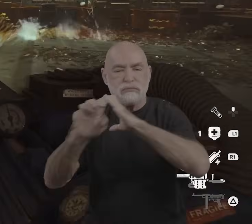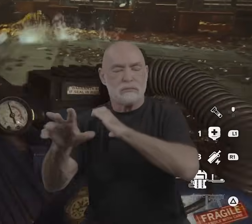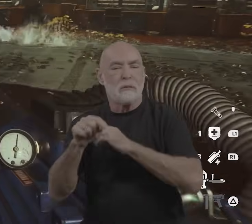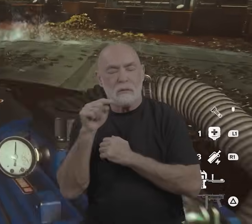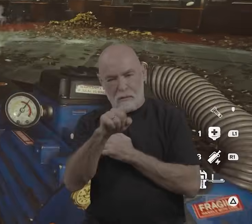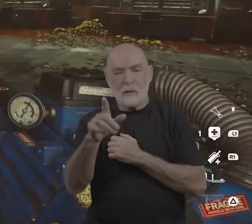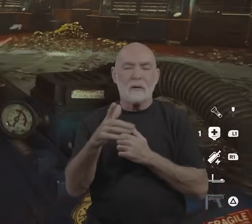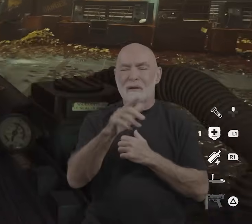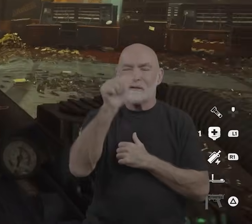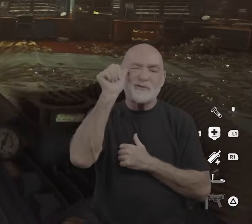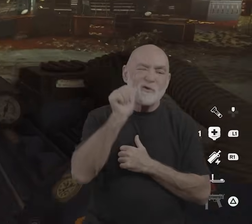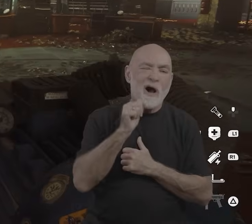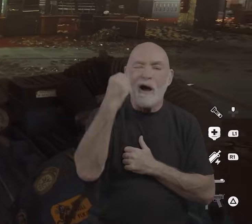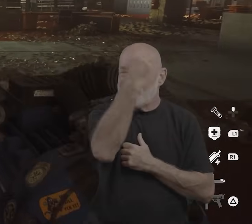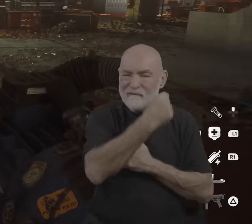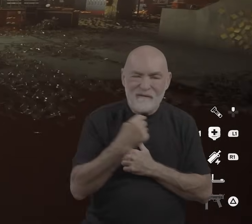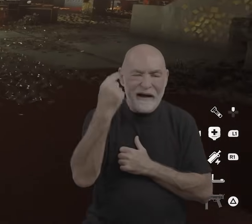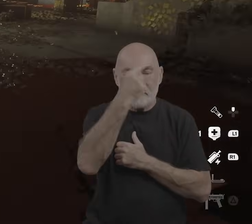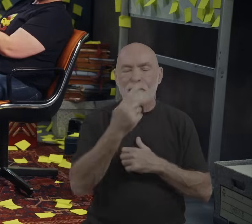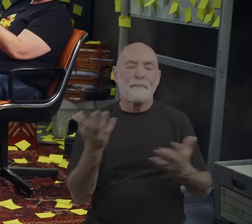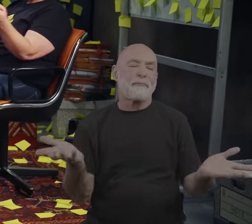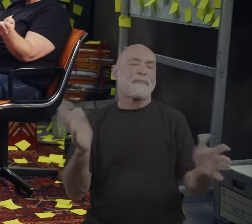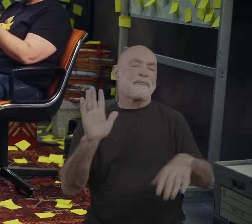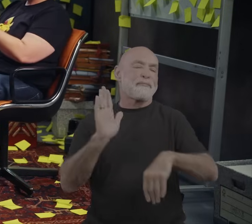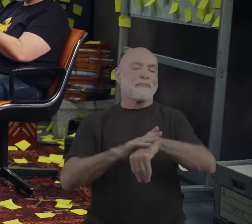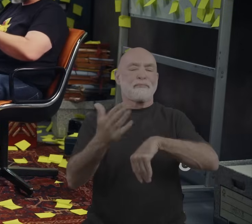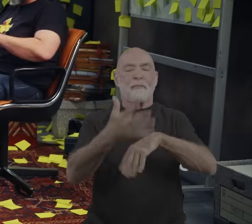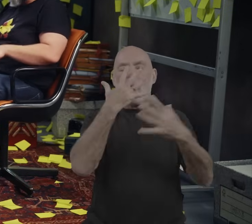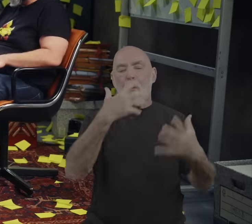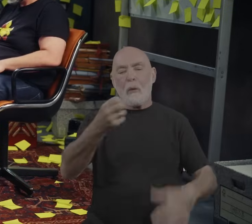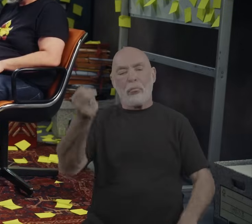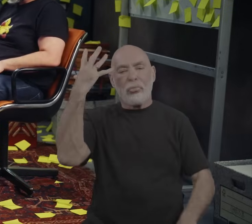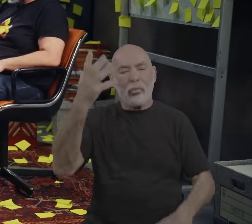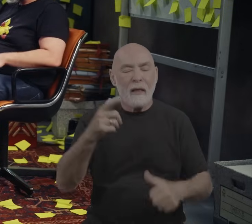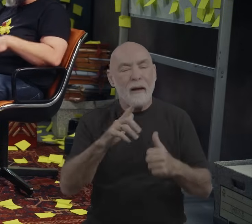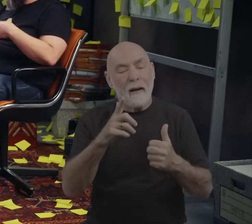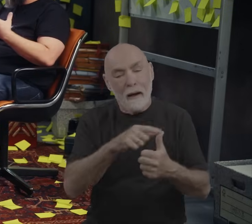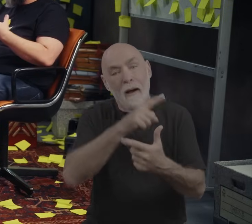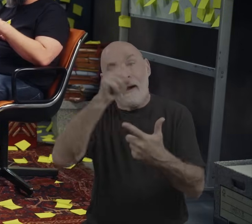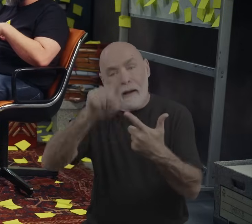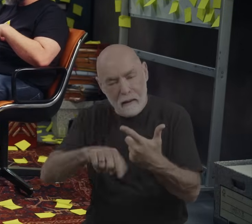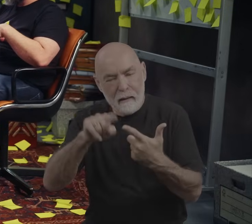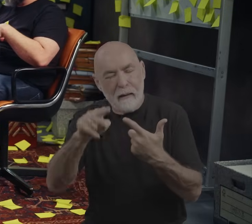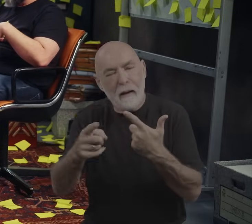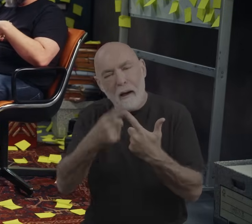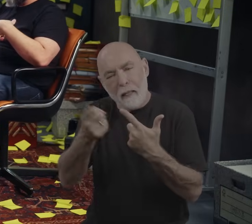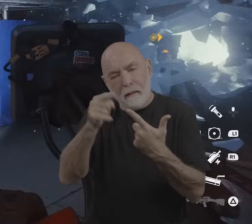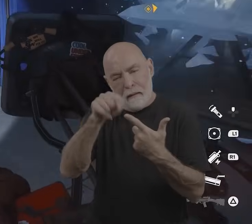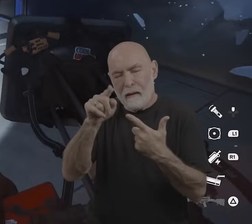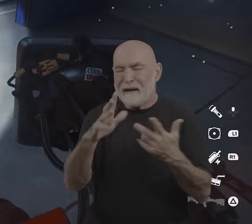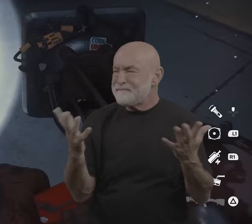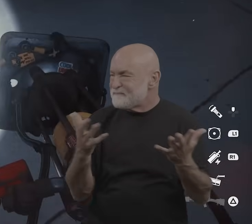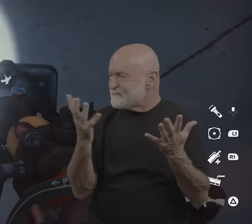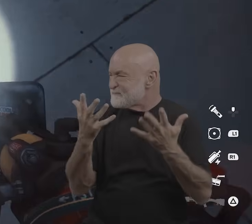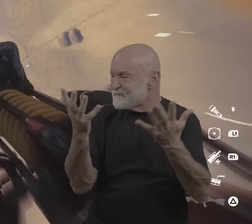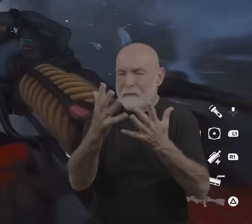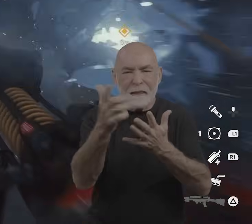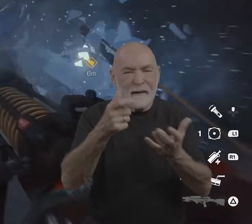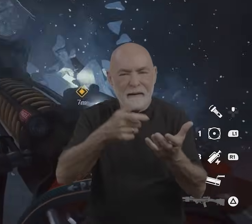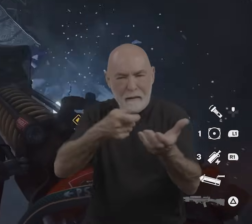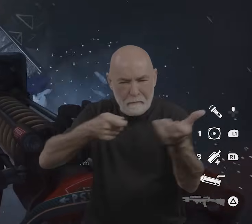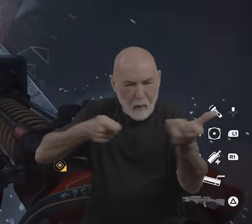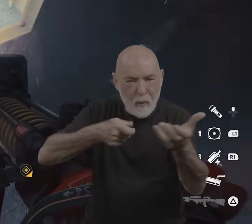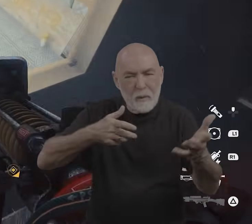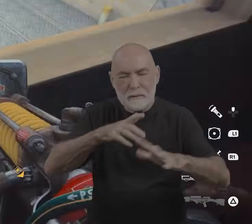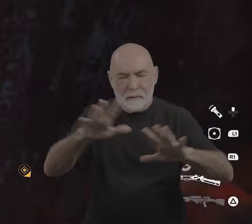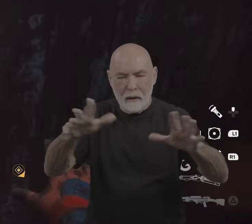always just imagine almost like Scarface, like I don't really care, I just kind of want to, you know, paint the world with something. And then we have another one which is a tool that kind of looks like a pogo